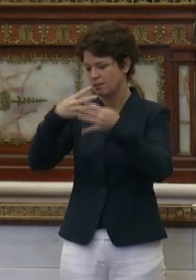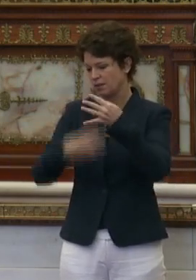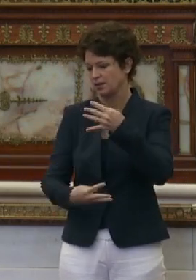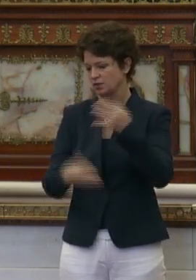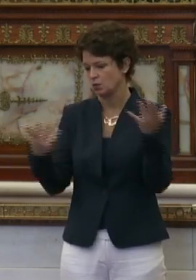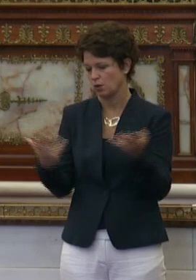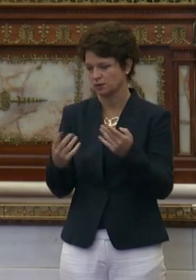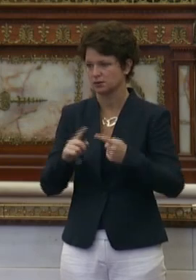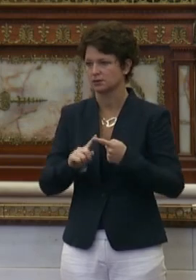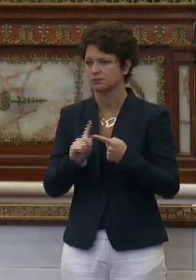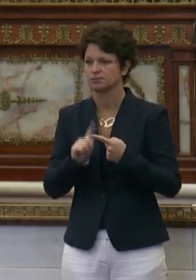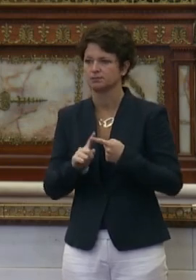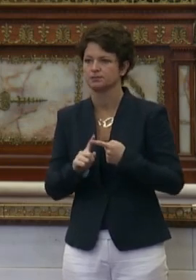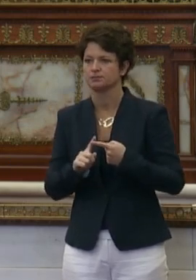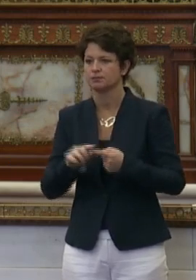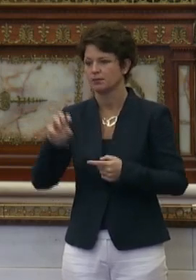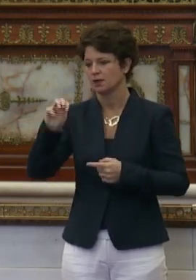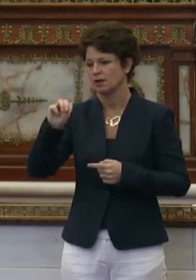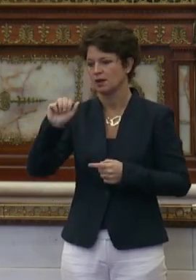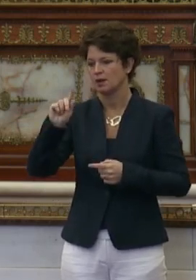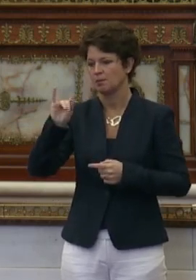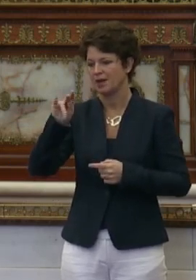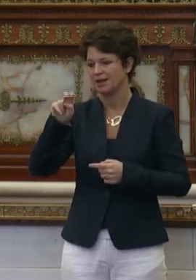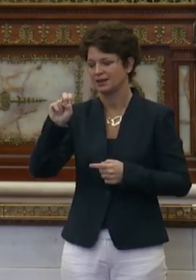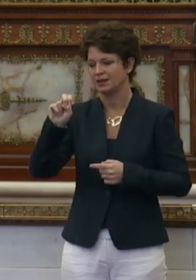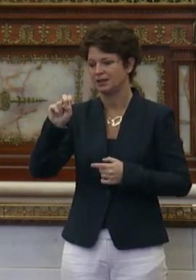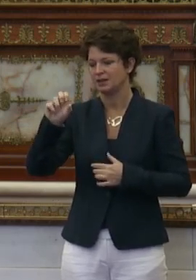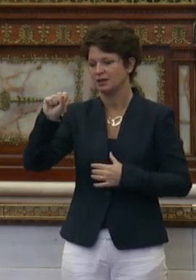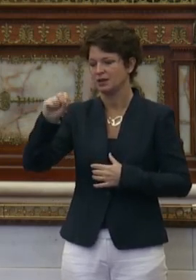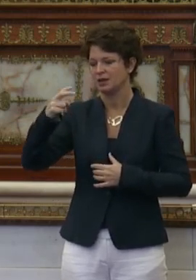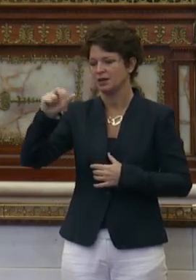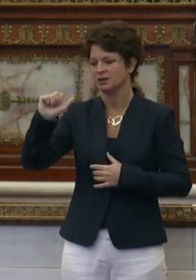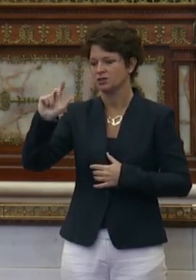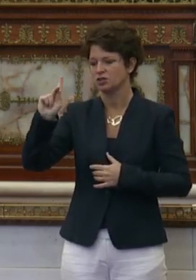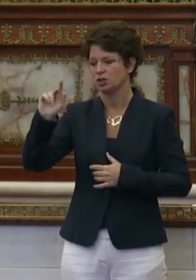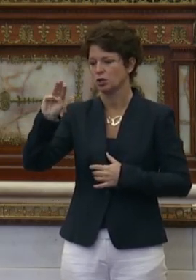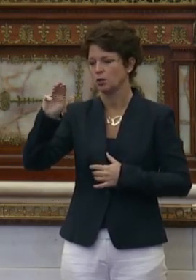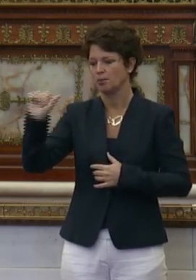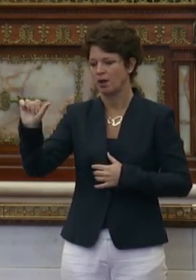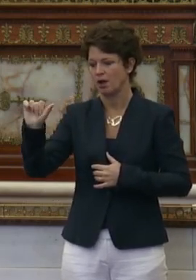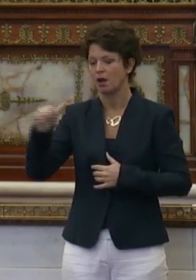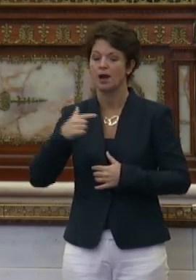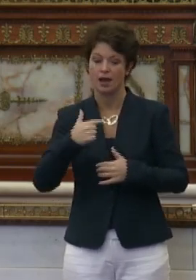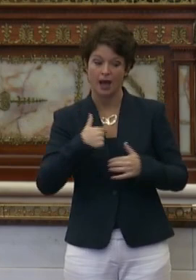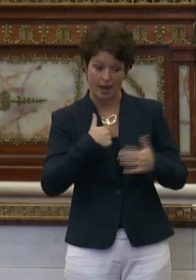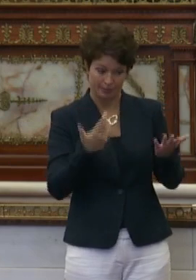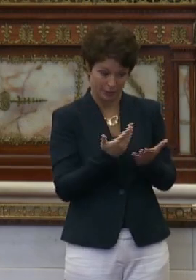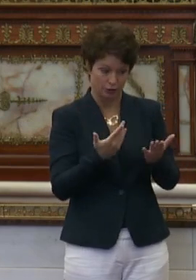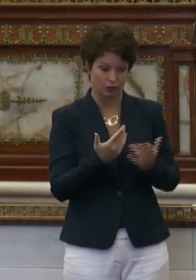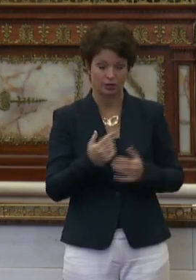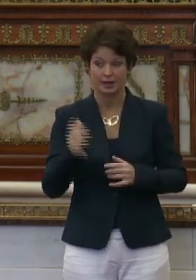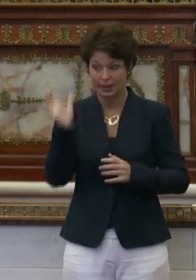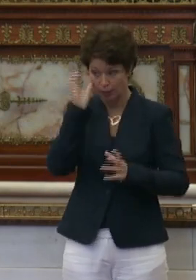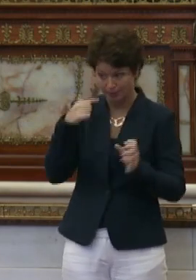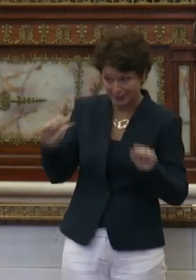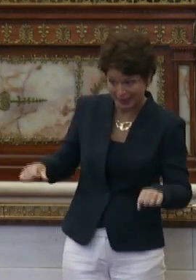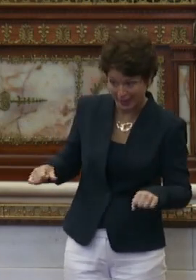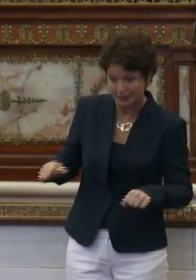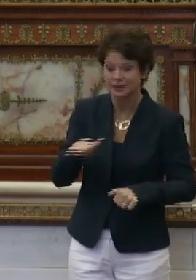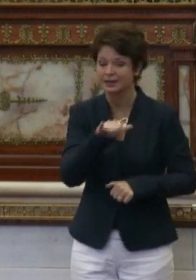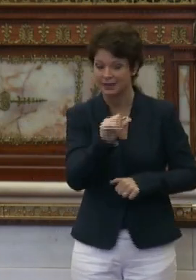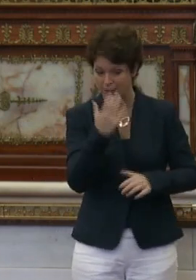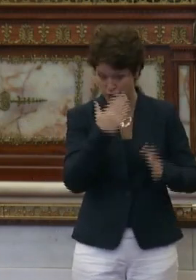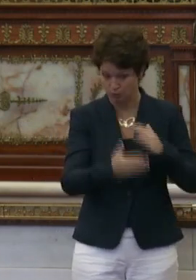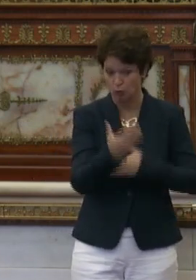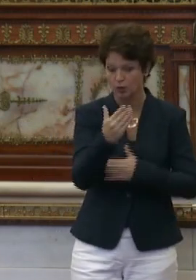list. Madeline Shikumba. This is she. Can you hear me? Yes, we can.